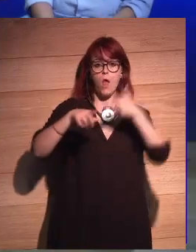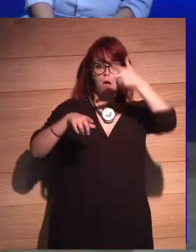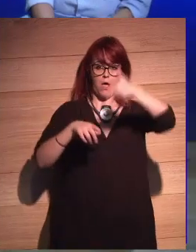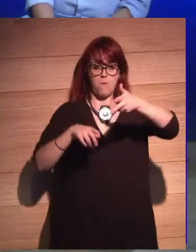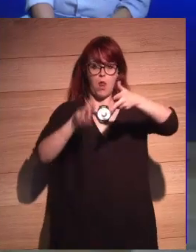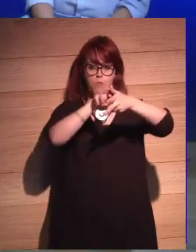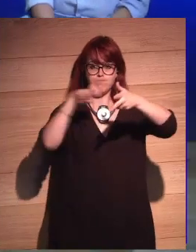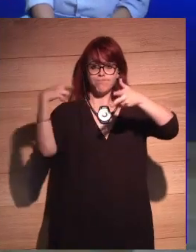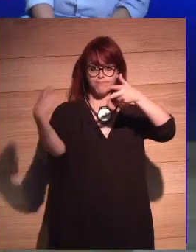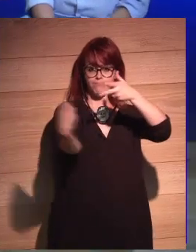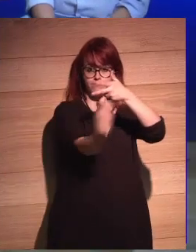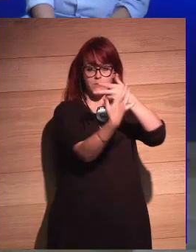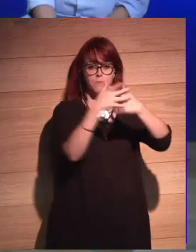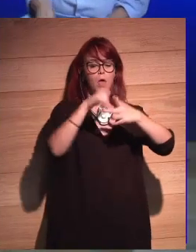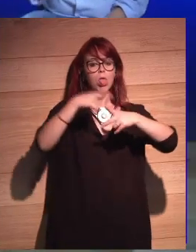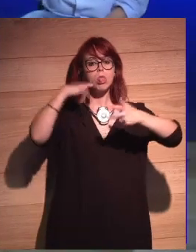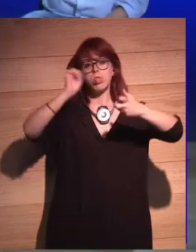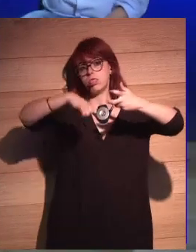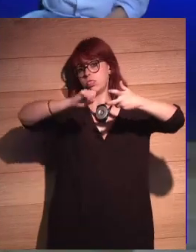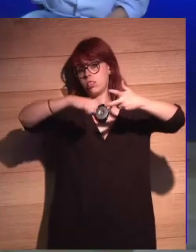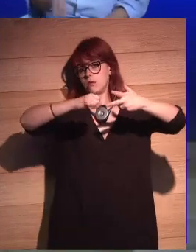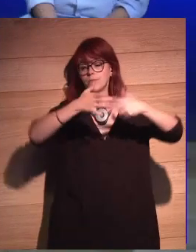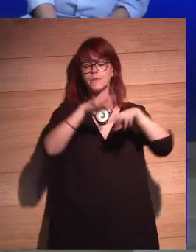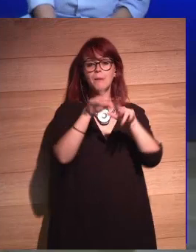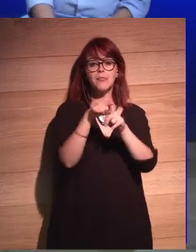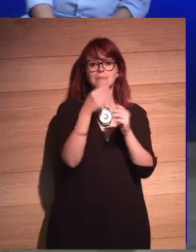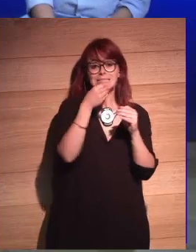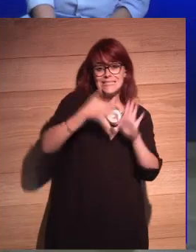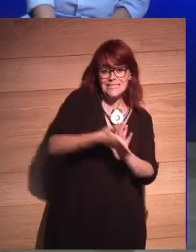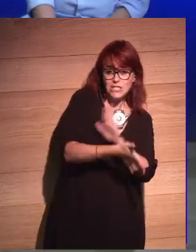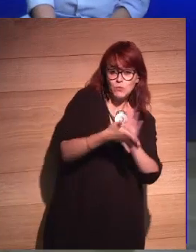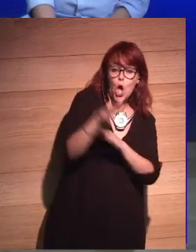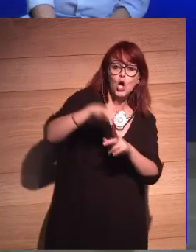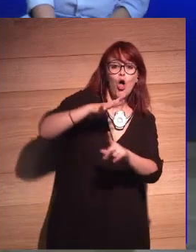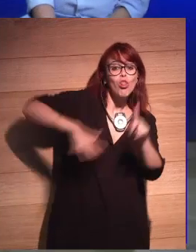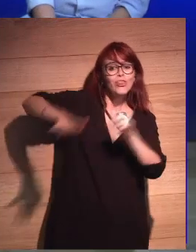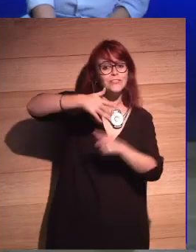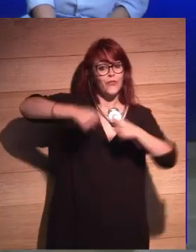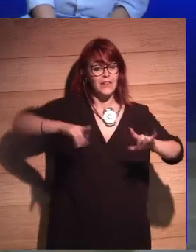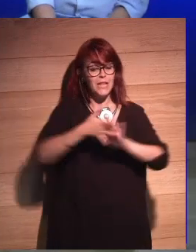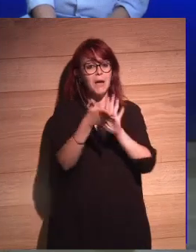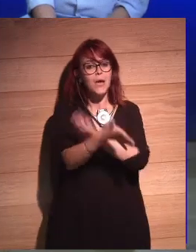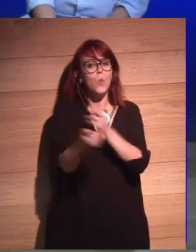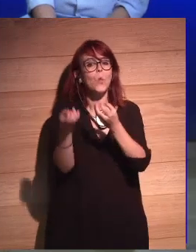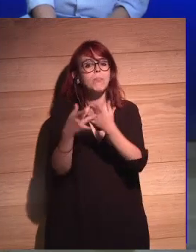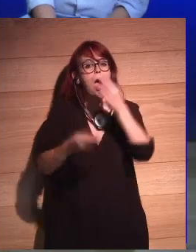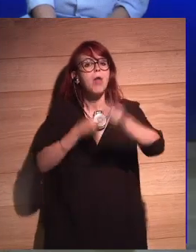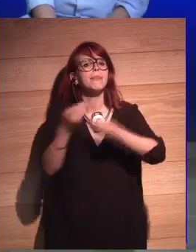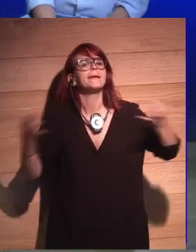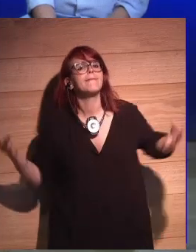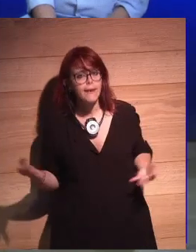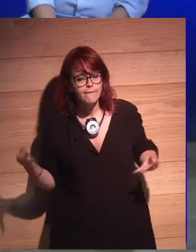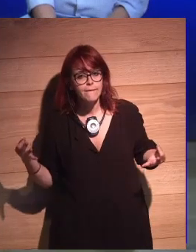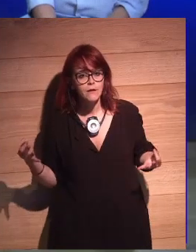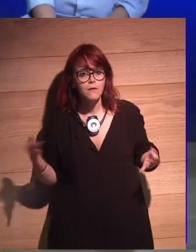in a circle around a camera. But the camera should be ignored. So we changed the storytelling. We changed the context. So tell